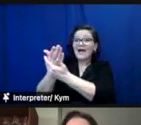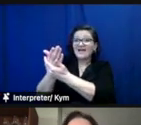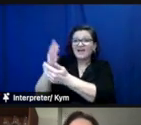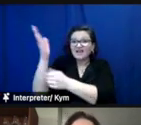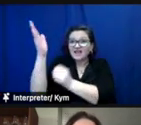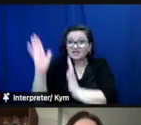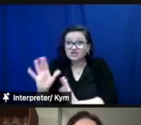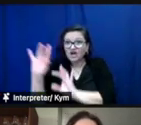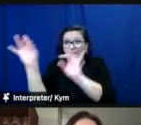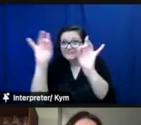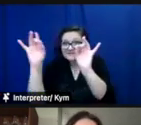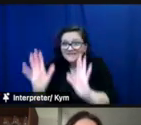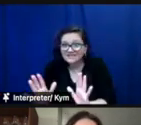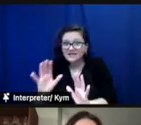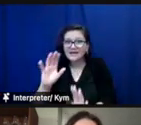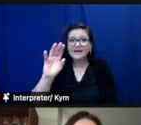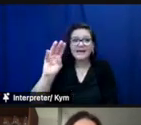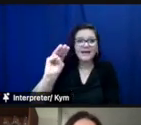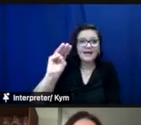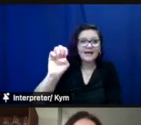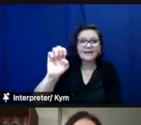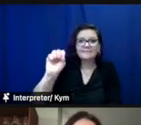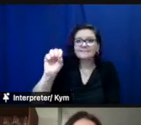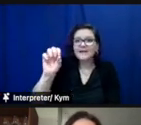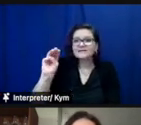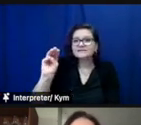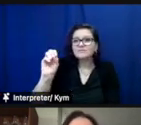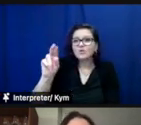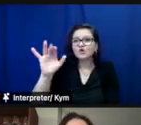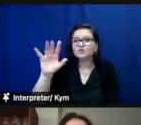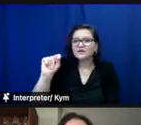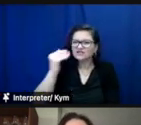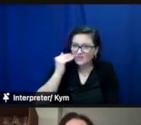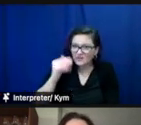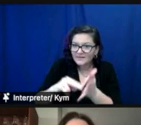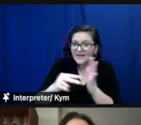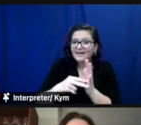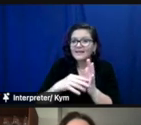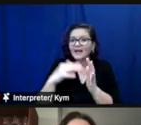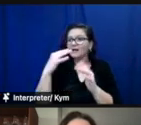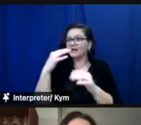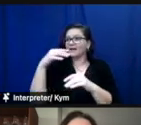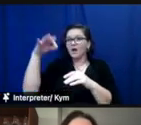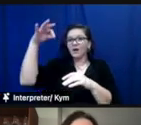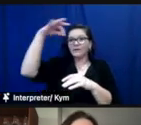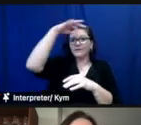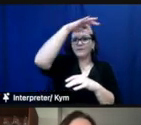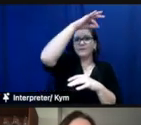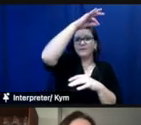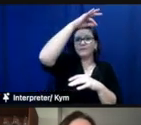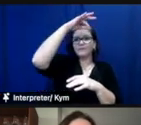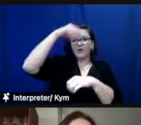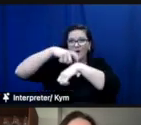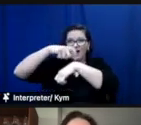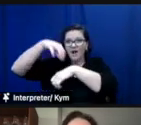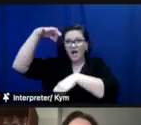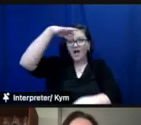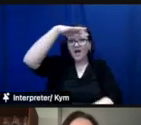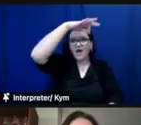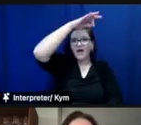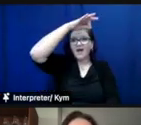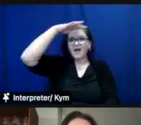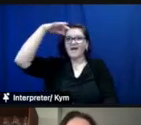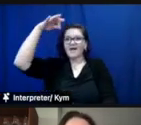a mesmerist. Do you know what a mesmerist is? It's a hypnotist. So he, again, a very talented man.